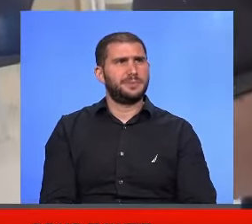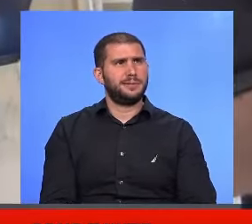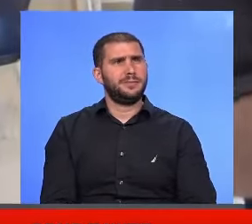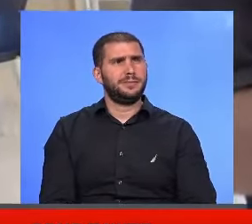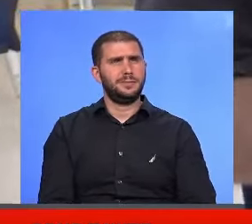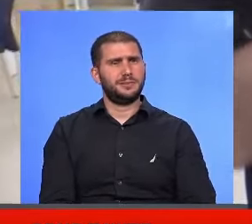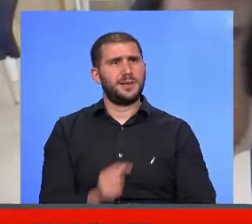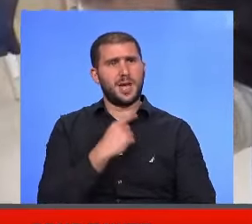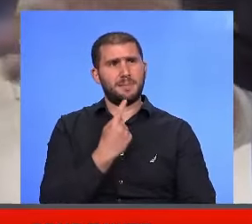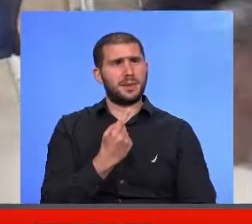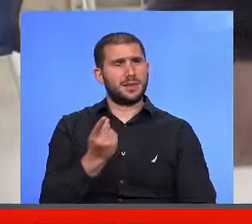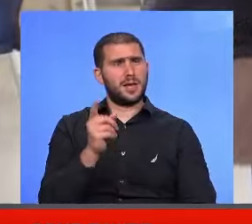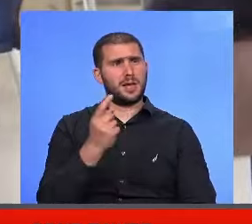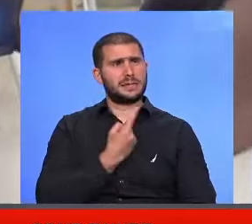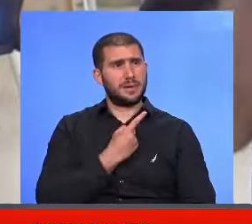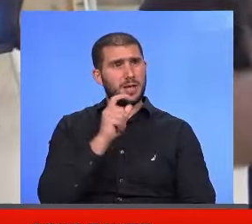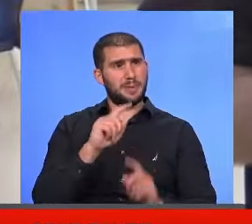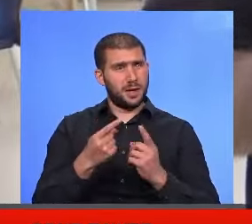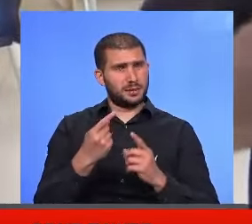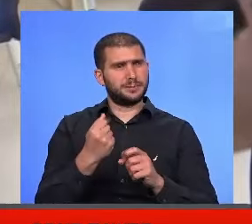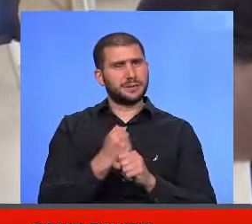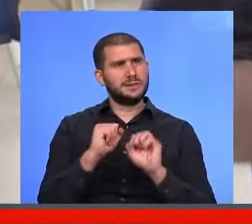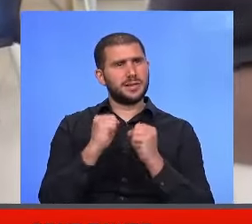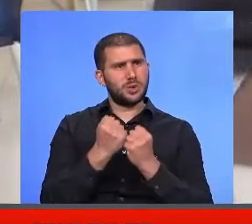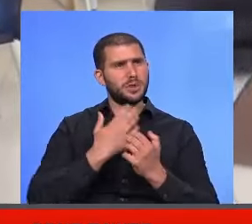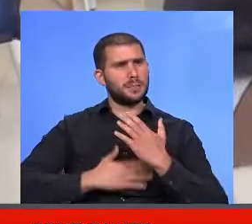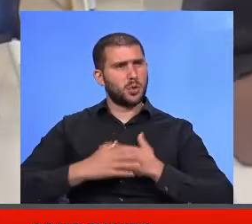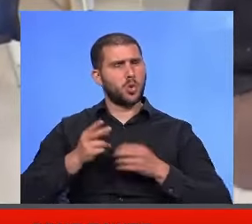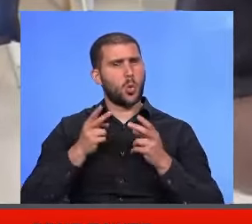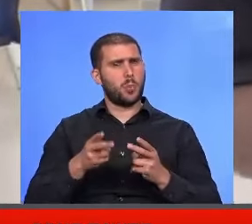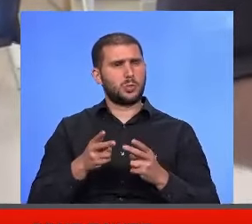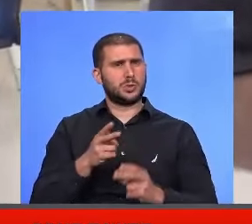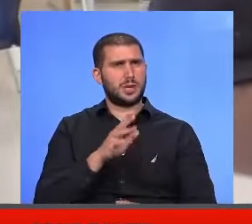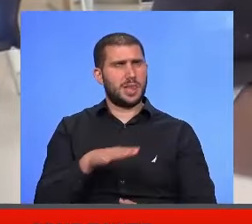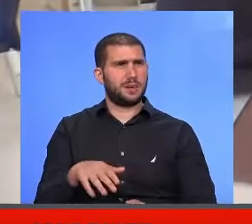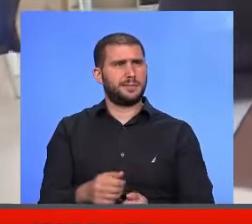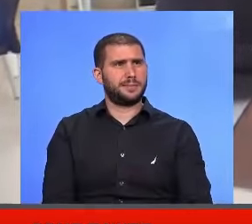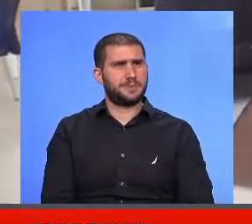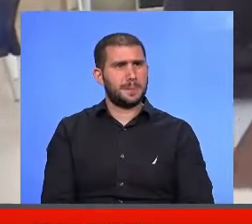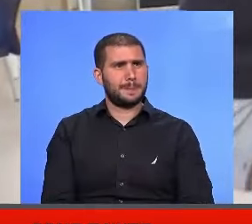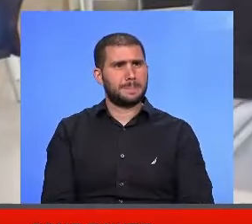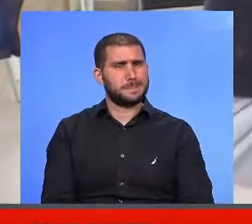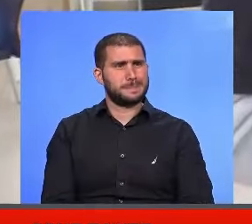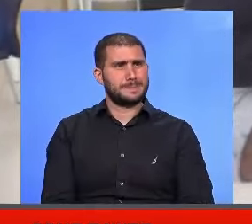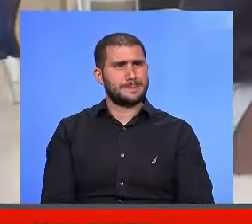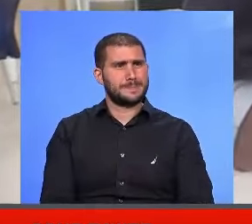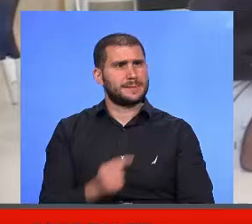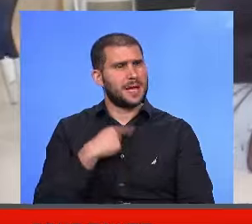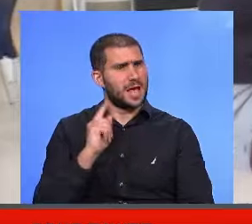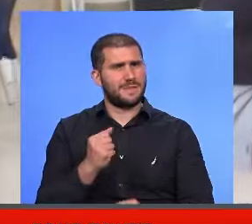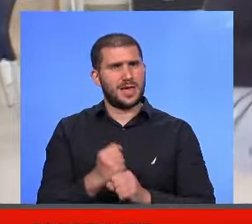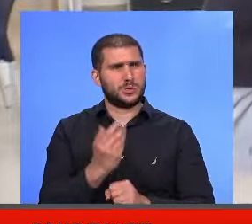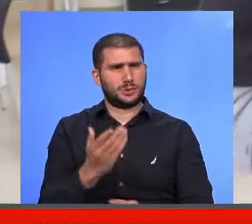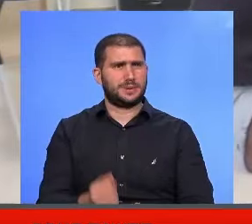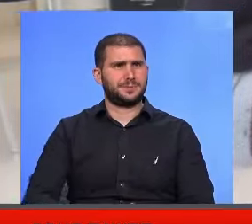I told myself that somebody else will do some nice humor workshops for kids, and I need to do